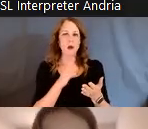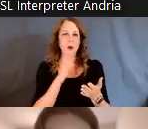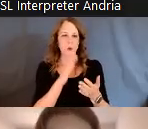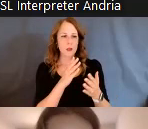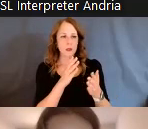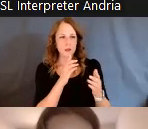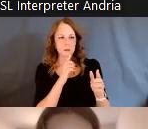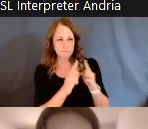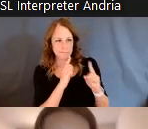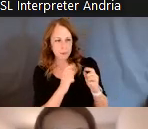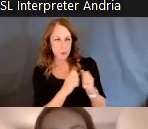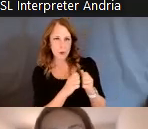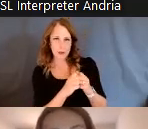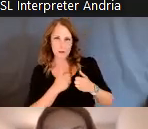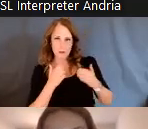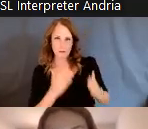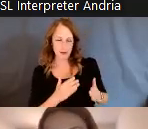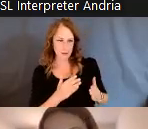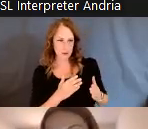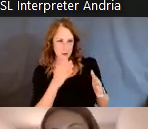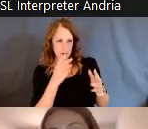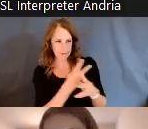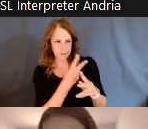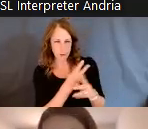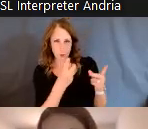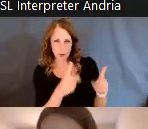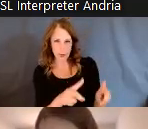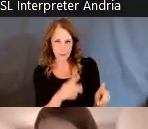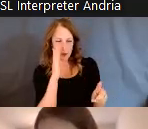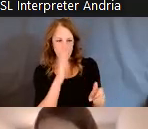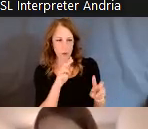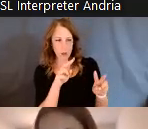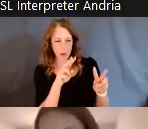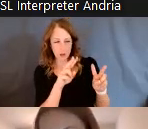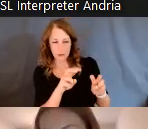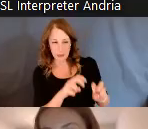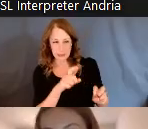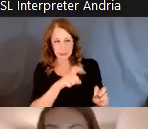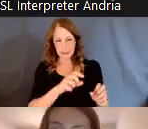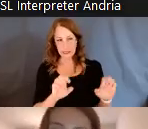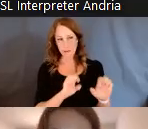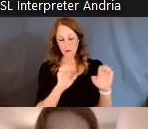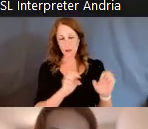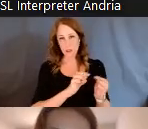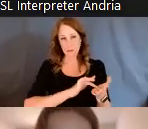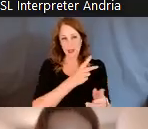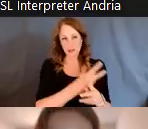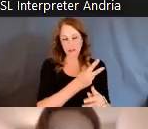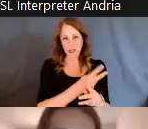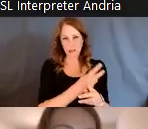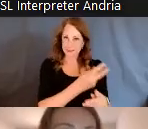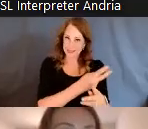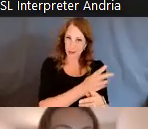what happened. They'll assess the need for emergency medical care to take care of someone's physical